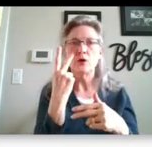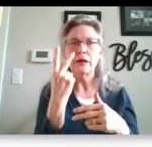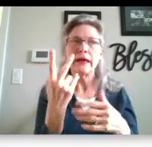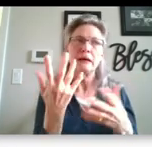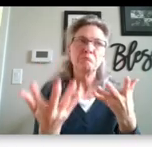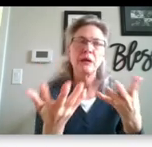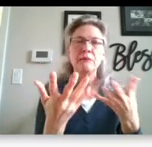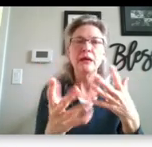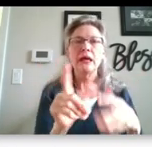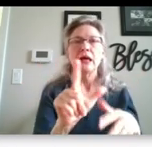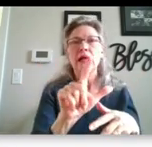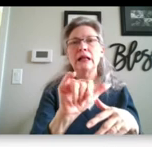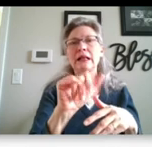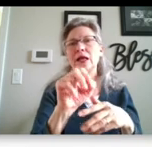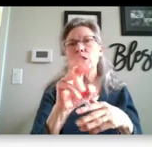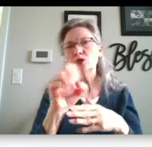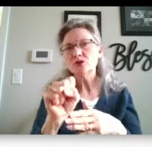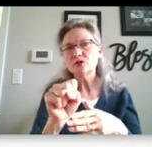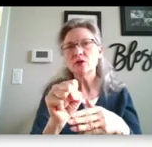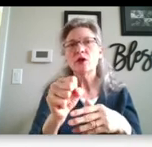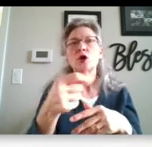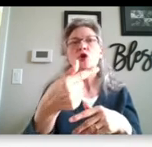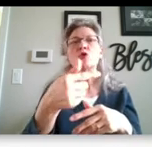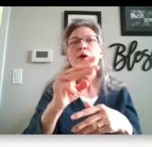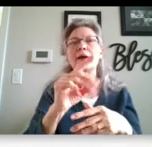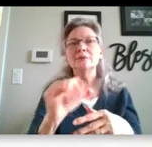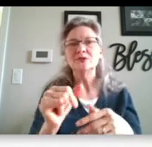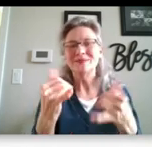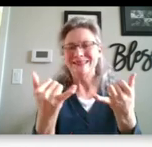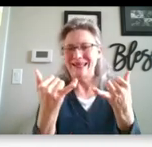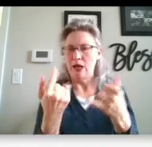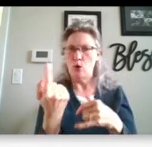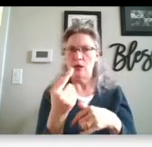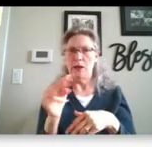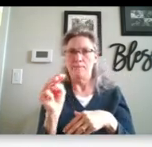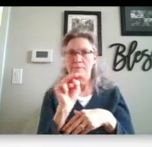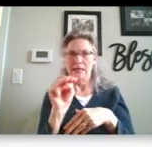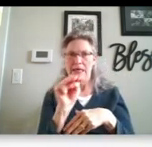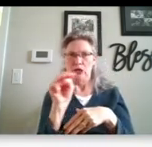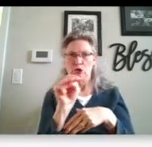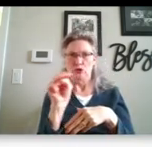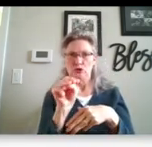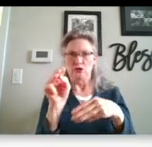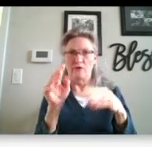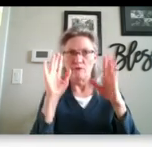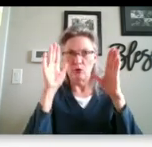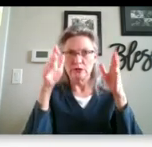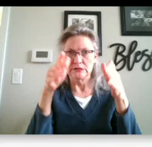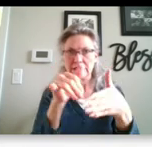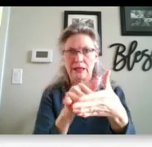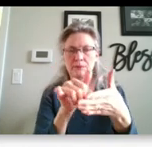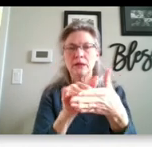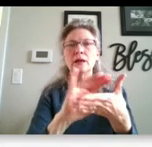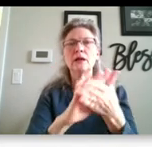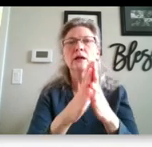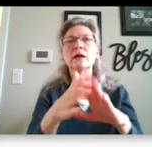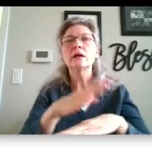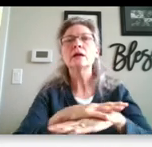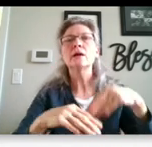at liters and grams, but today we're just focusing on meters and becoming comfortable with how kilo,